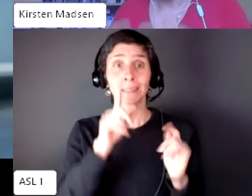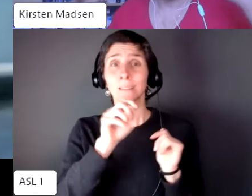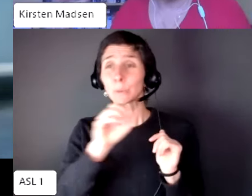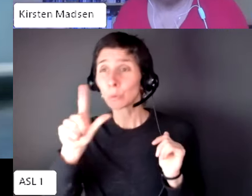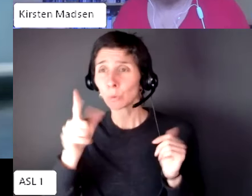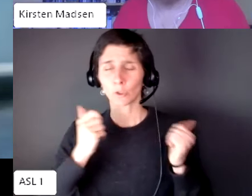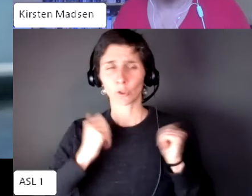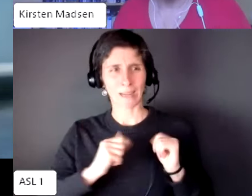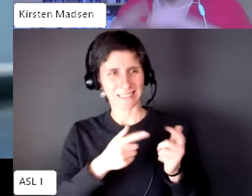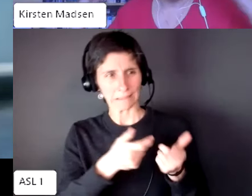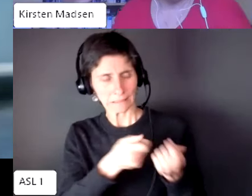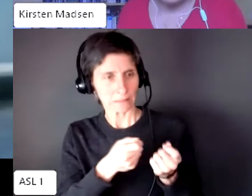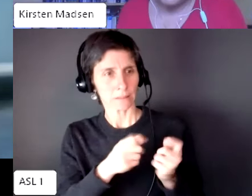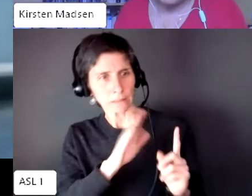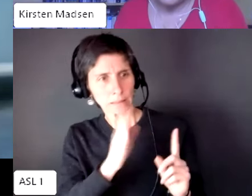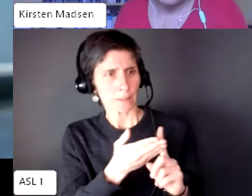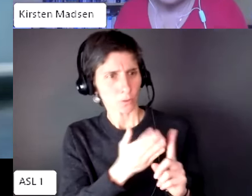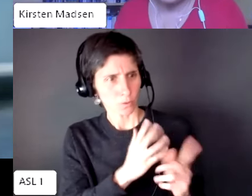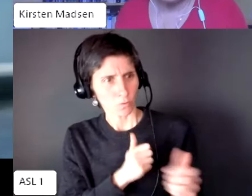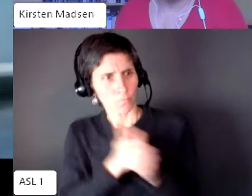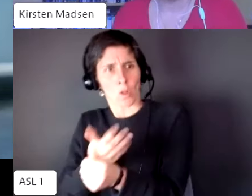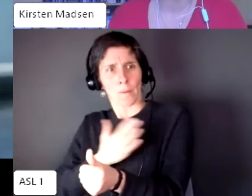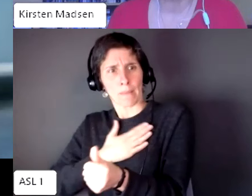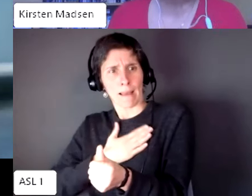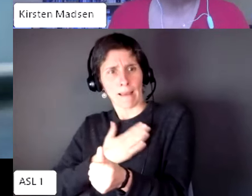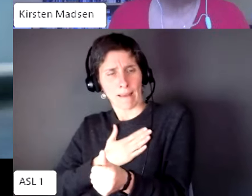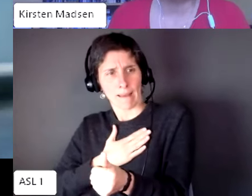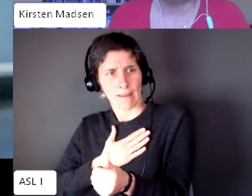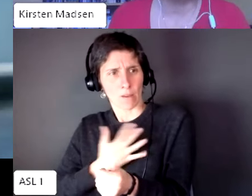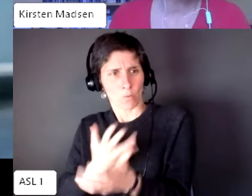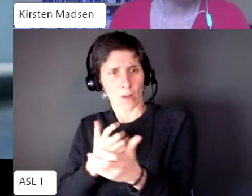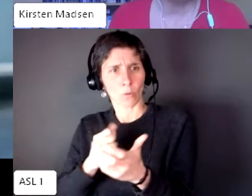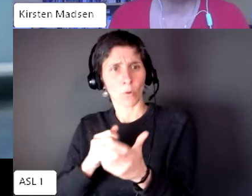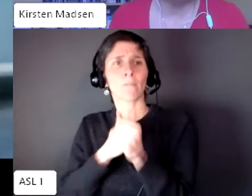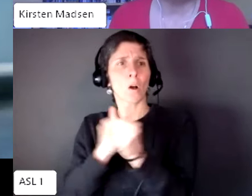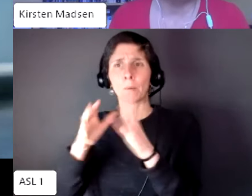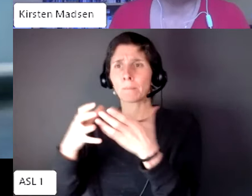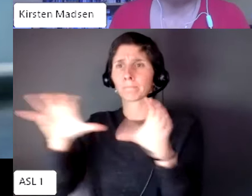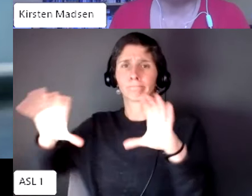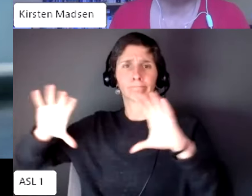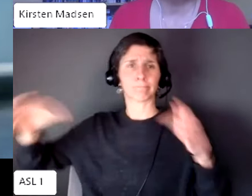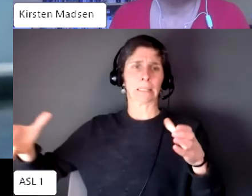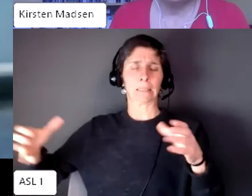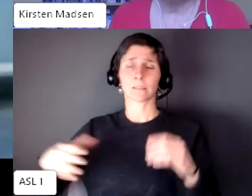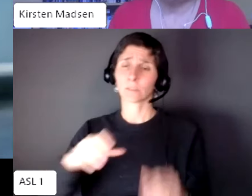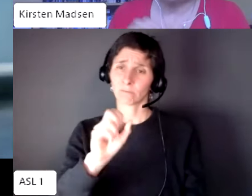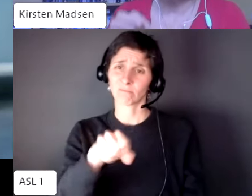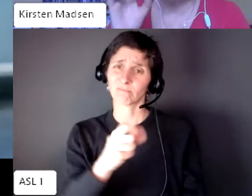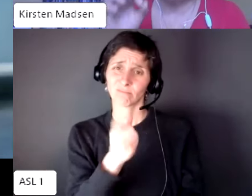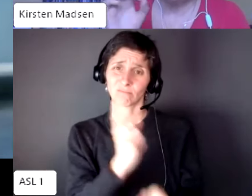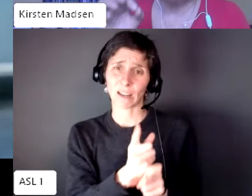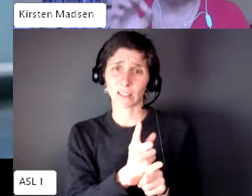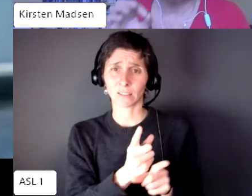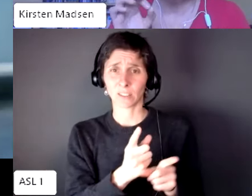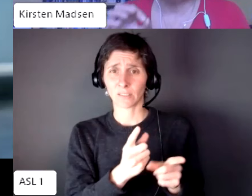to conforming to the larger group. So shunning has been huge coming up. And that's where the